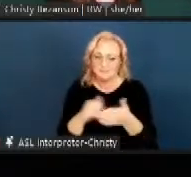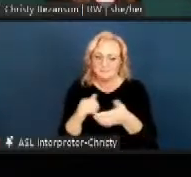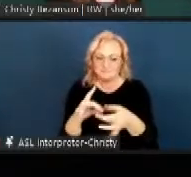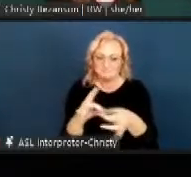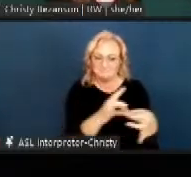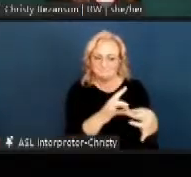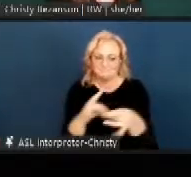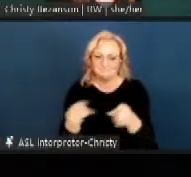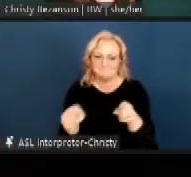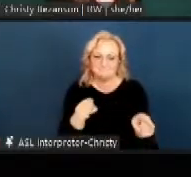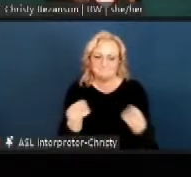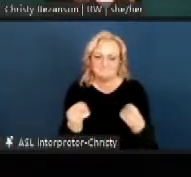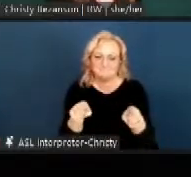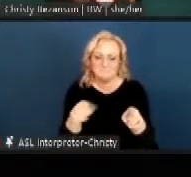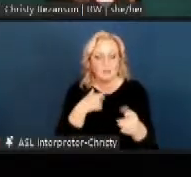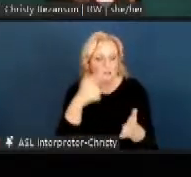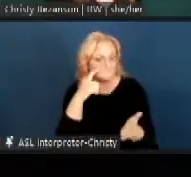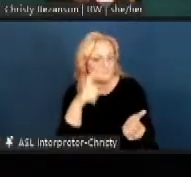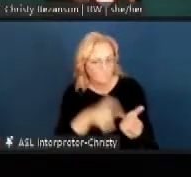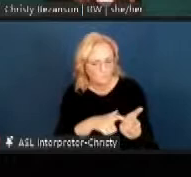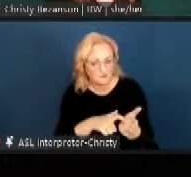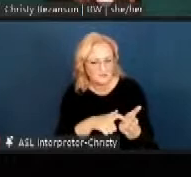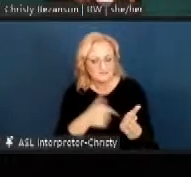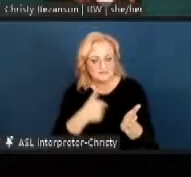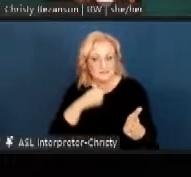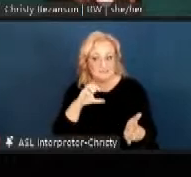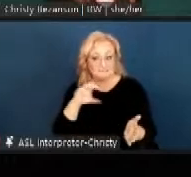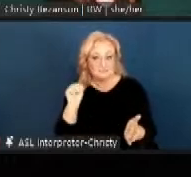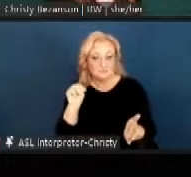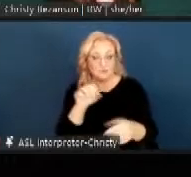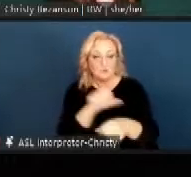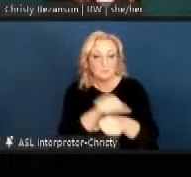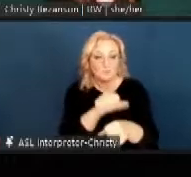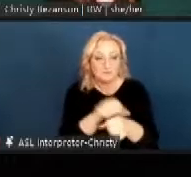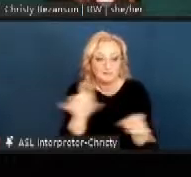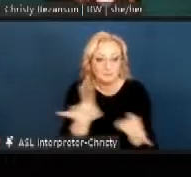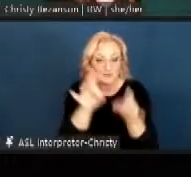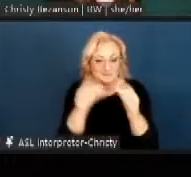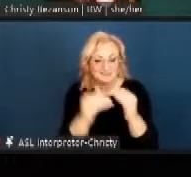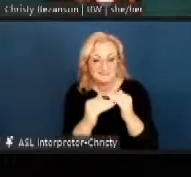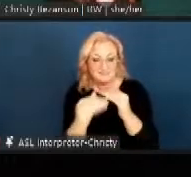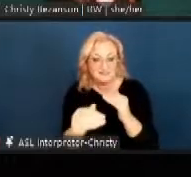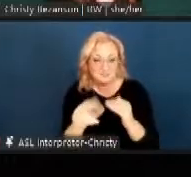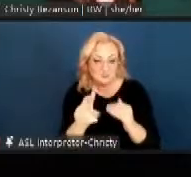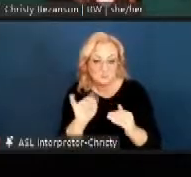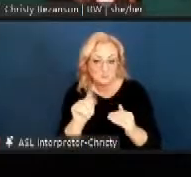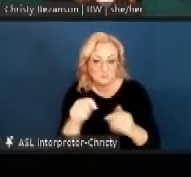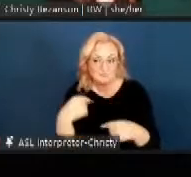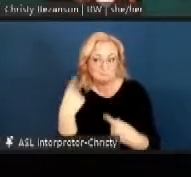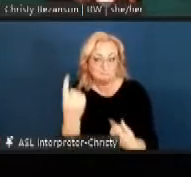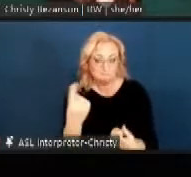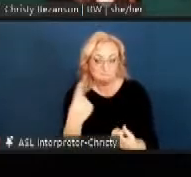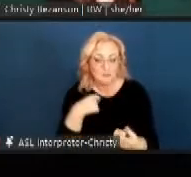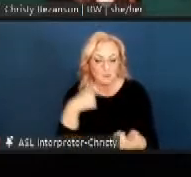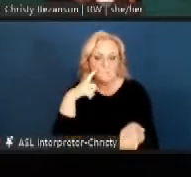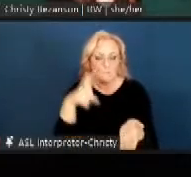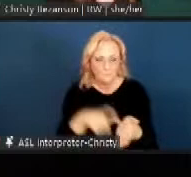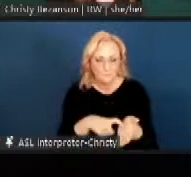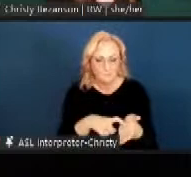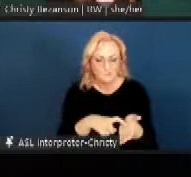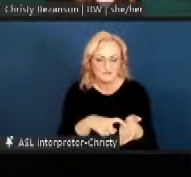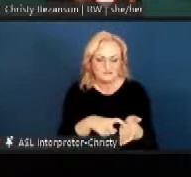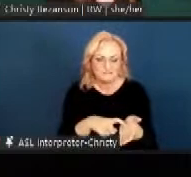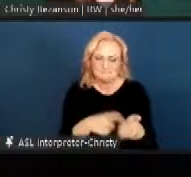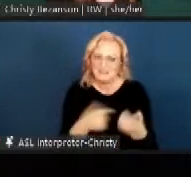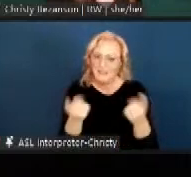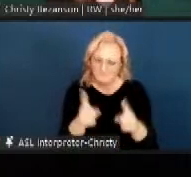that's definitely something that I've seen being a case manager and working in a crisis stabilization unit. It's not uncommon